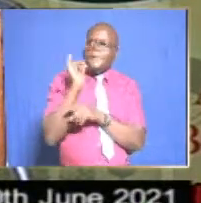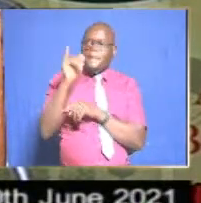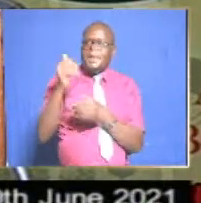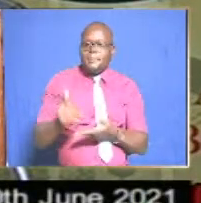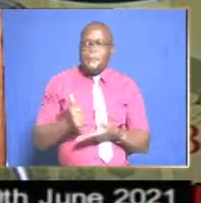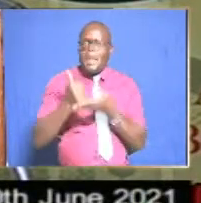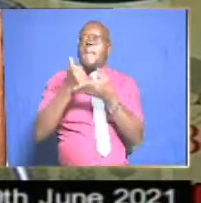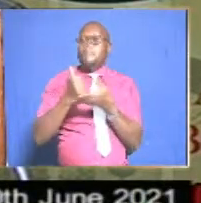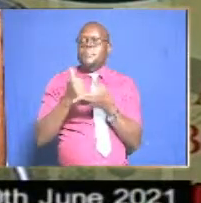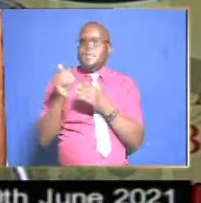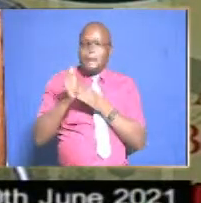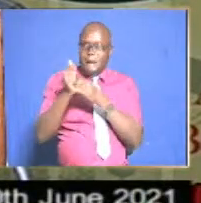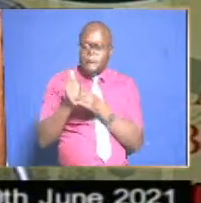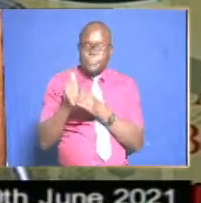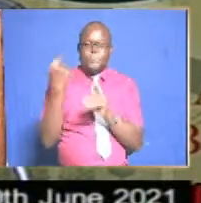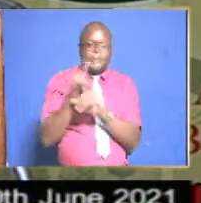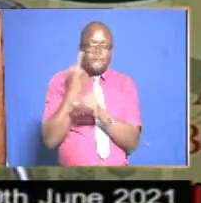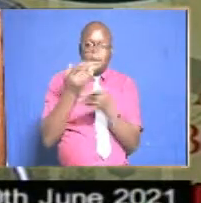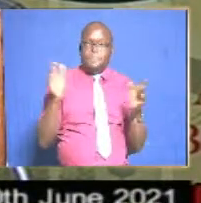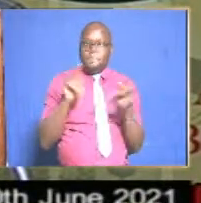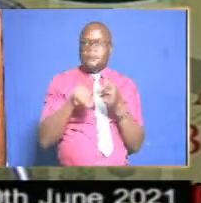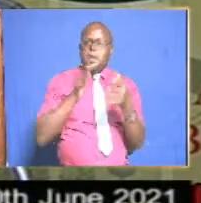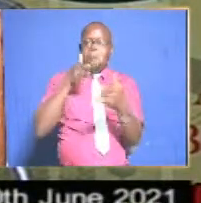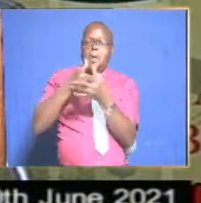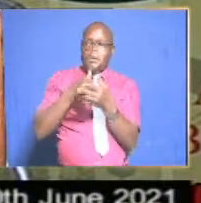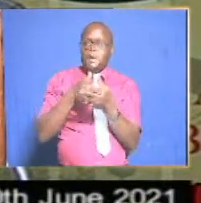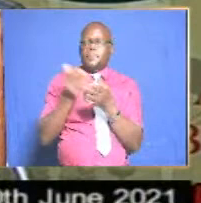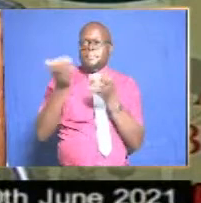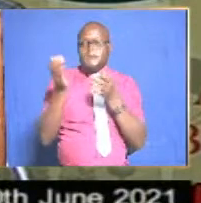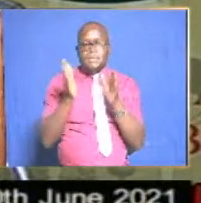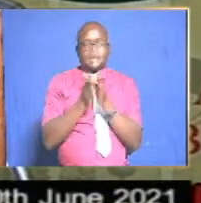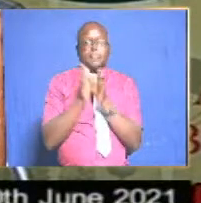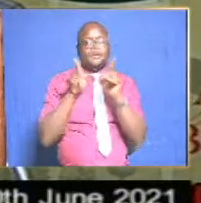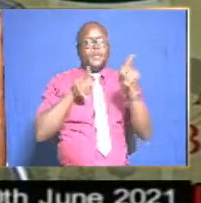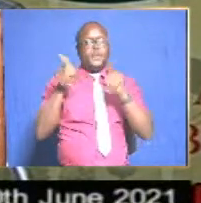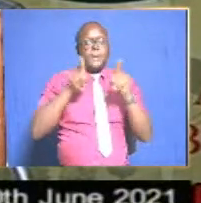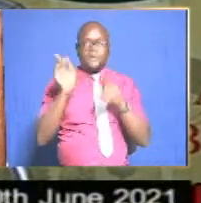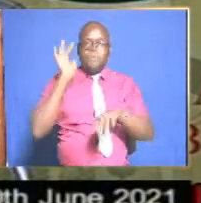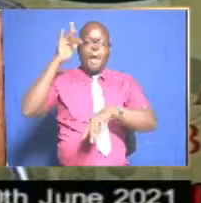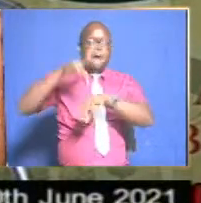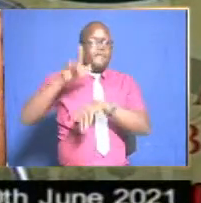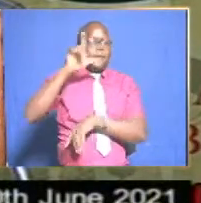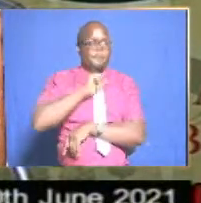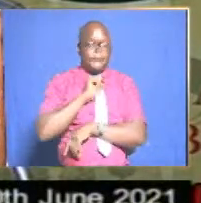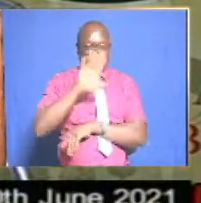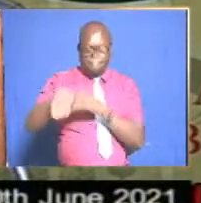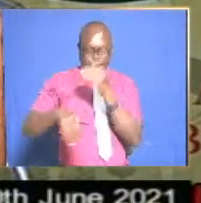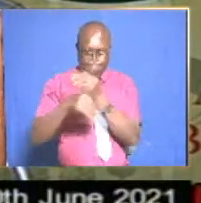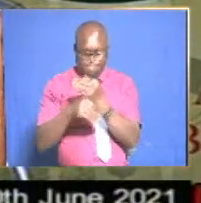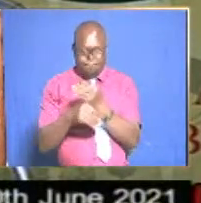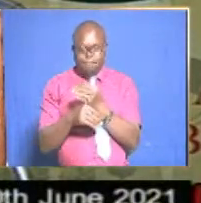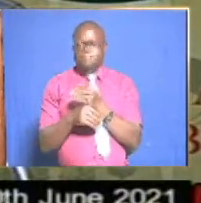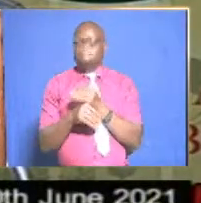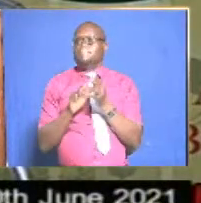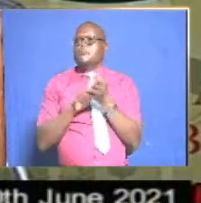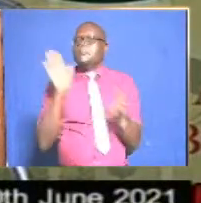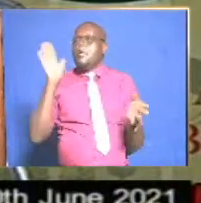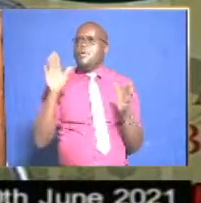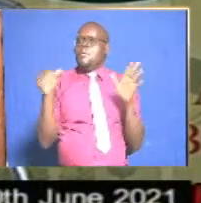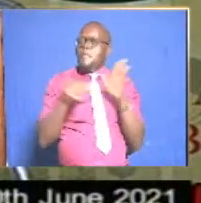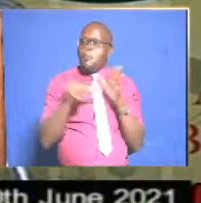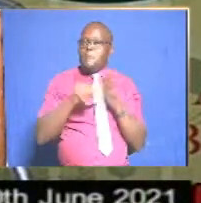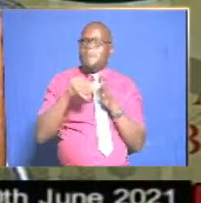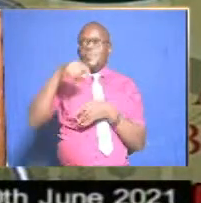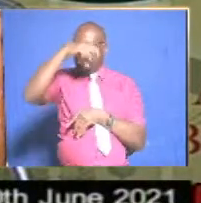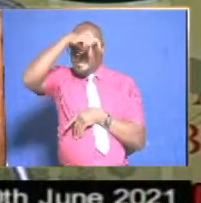of containment measures, disrupting, among others, trade and tourism. In addition, Mr. Speaker, adverse weather conditions could lead to